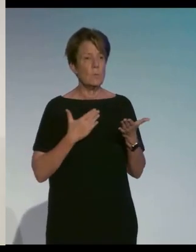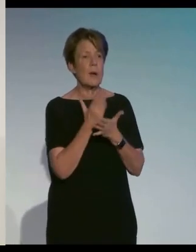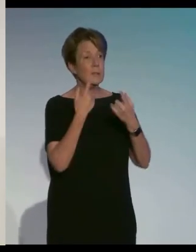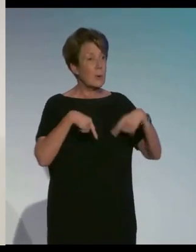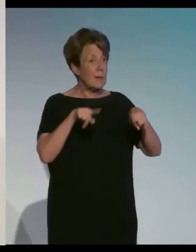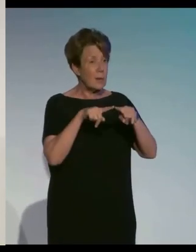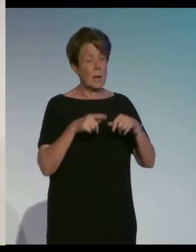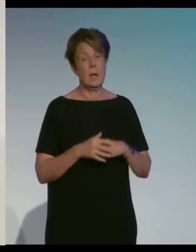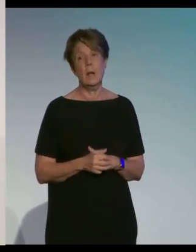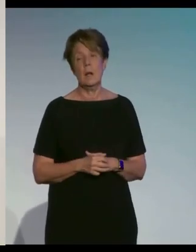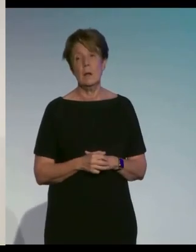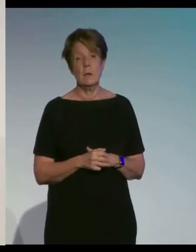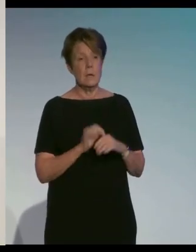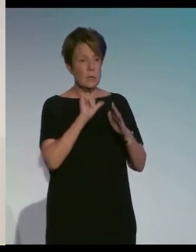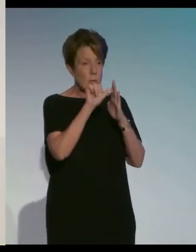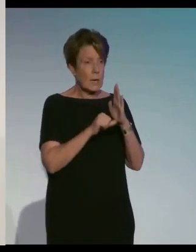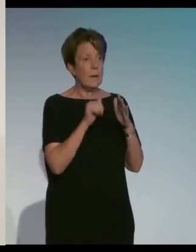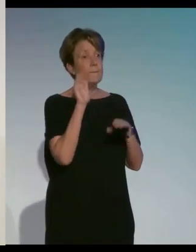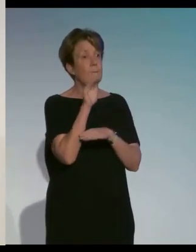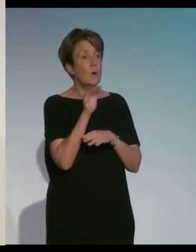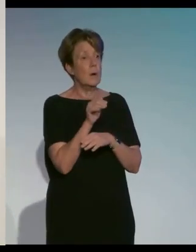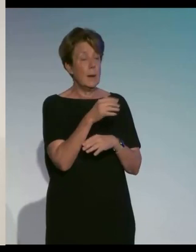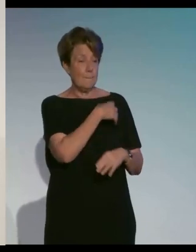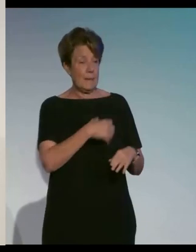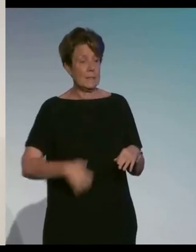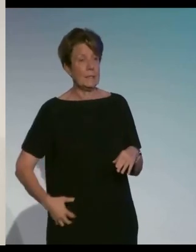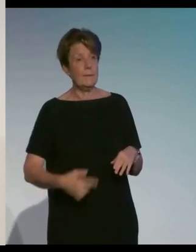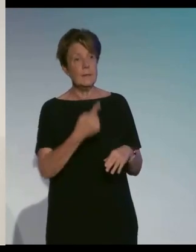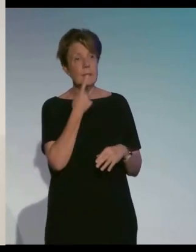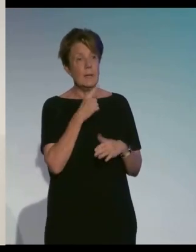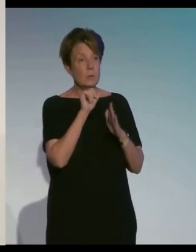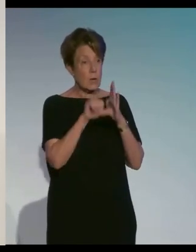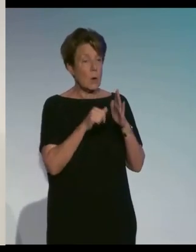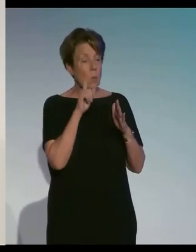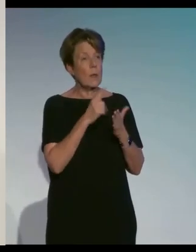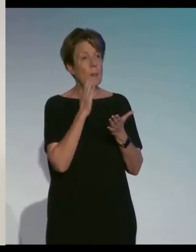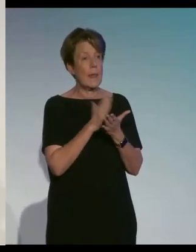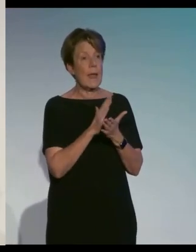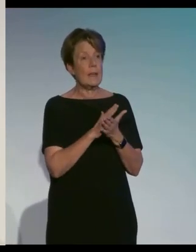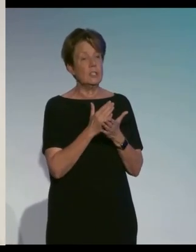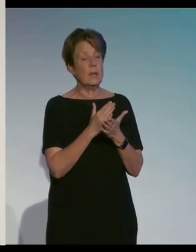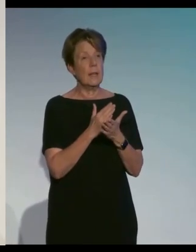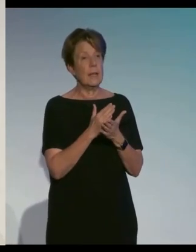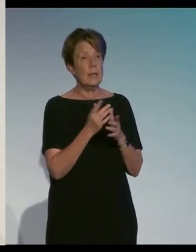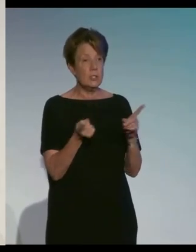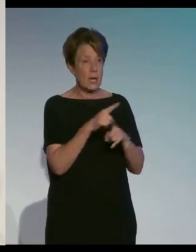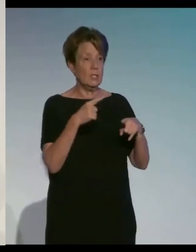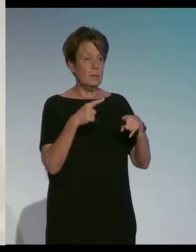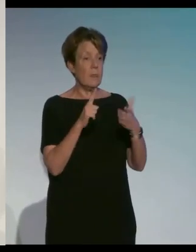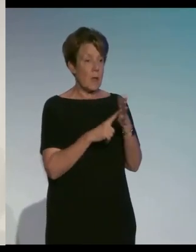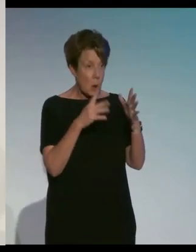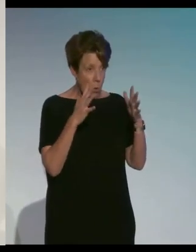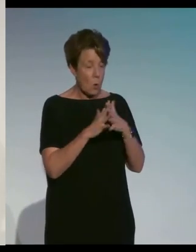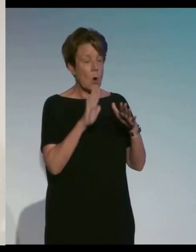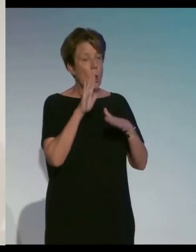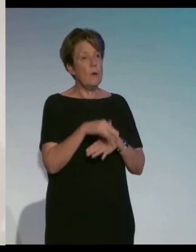Commission, the Sri Lanka foreign minister said that Sri Lanka is going to decriminalize homosexuality, but will not